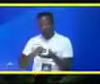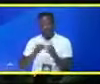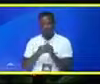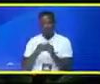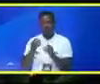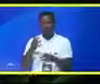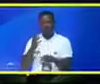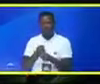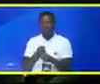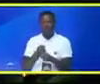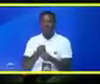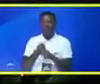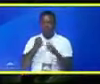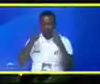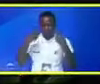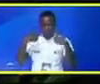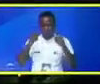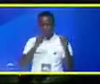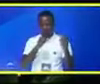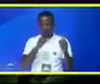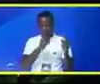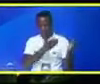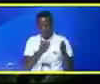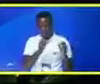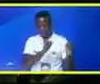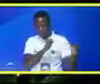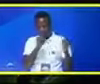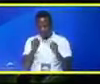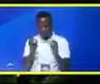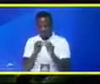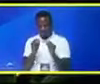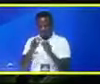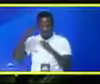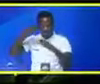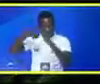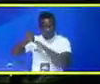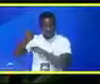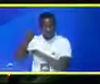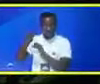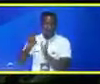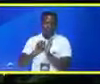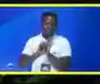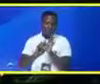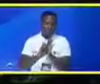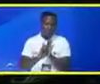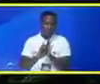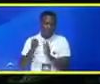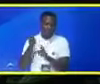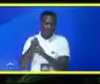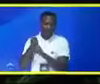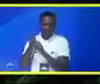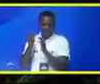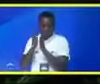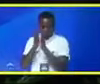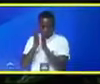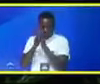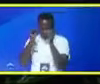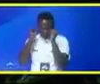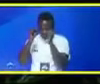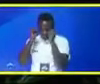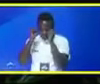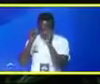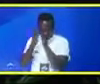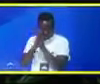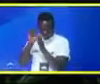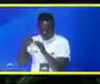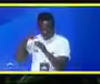produces tremendous power. Elijah is an example of efficient, effectual, fervent